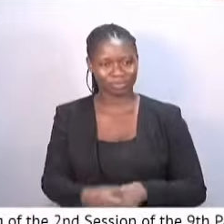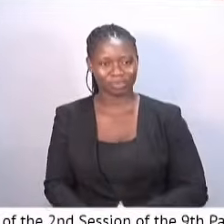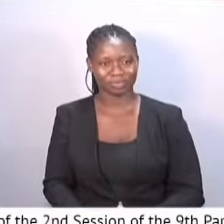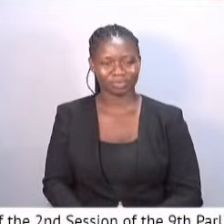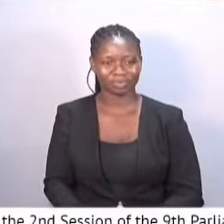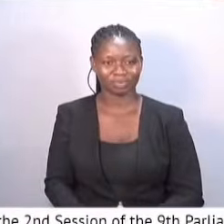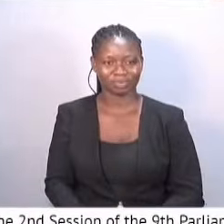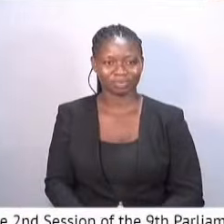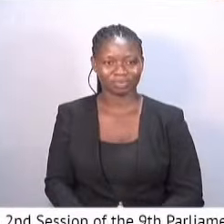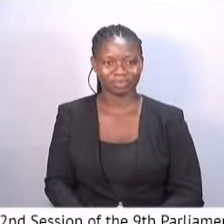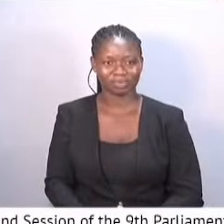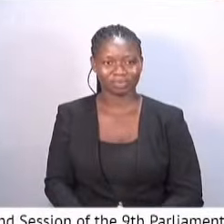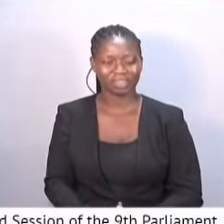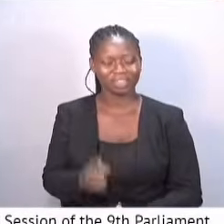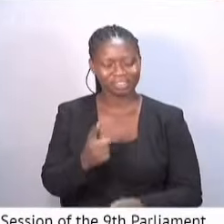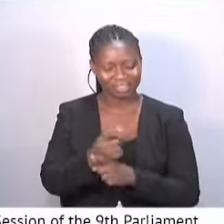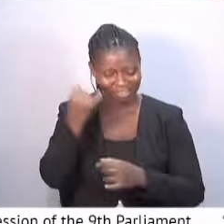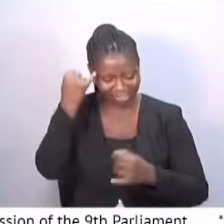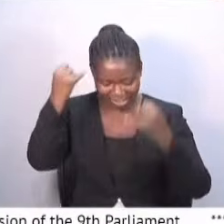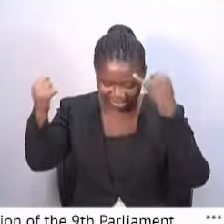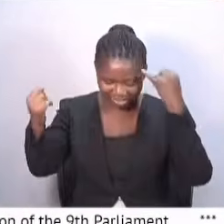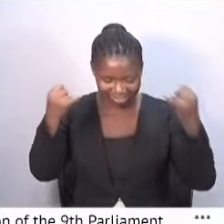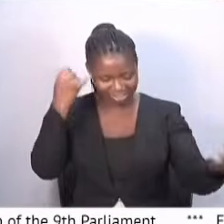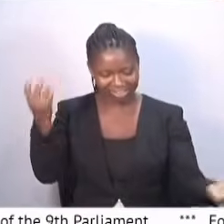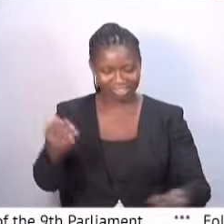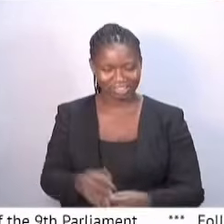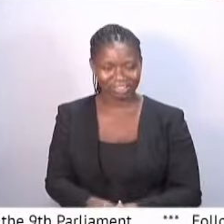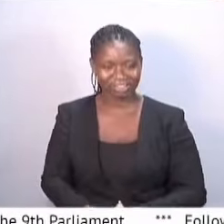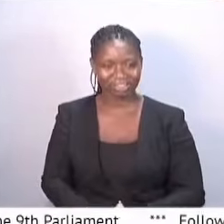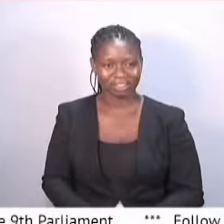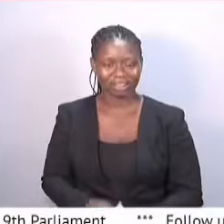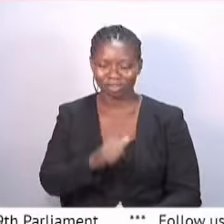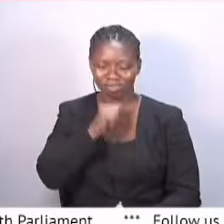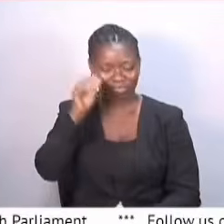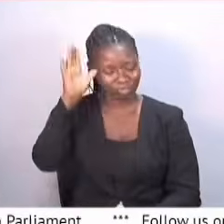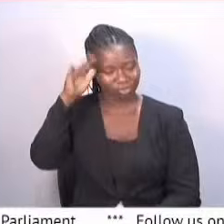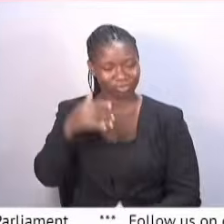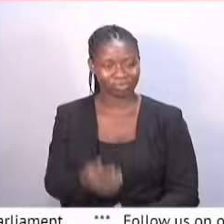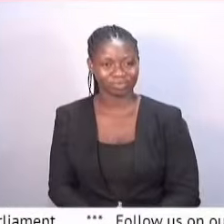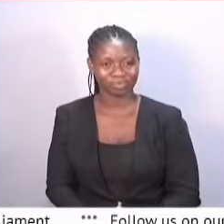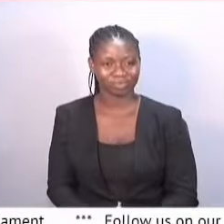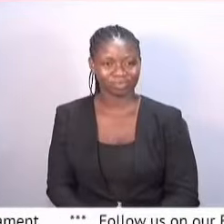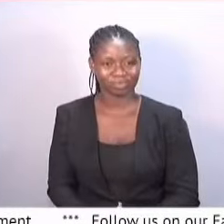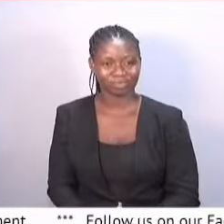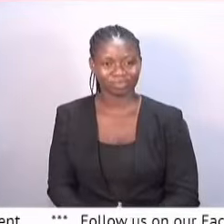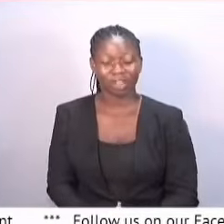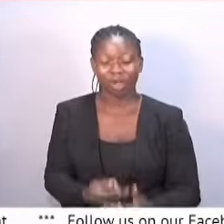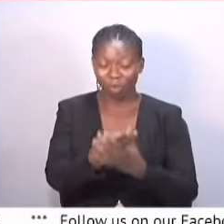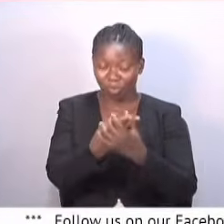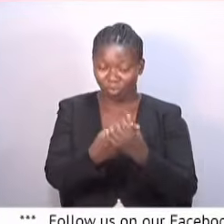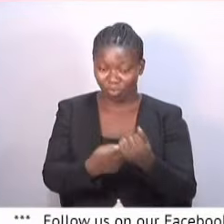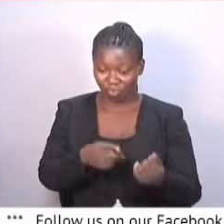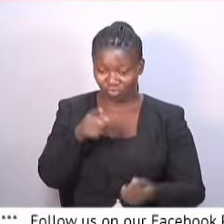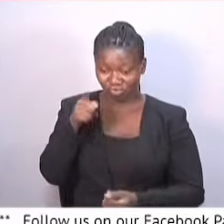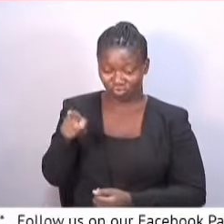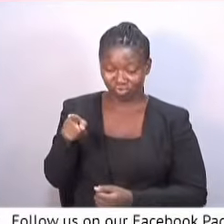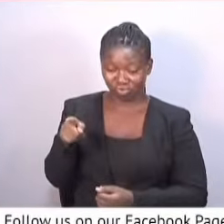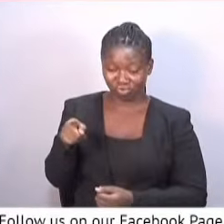a tournament of ideas. Minority leader. There's no intolerance about this. You are both in leadership.